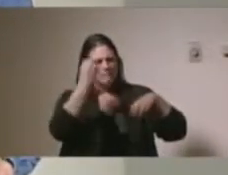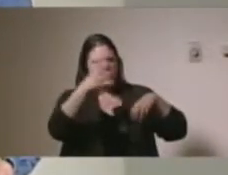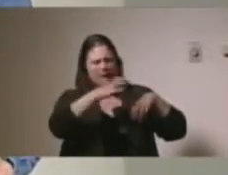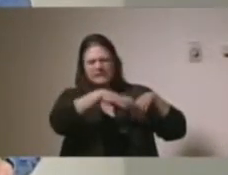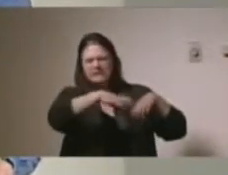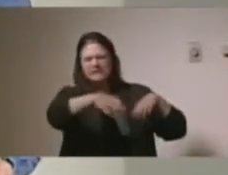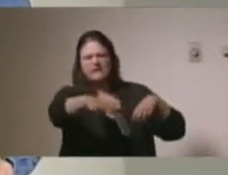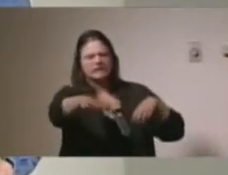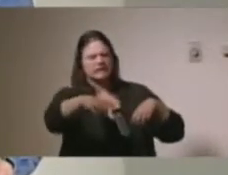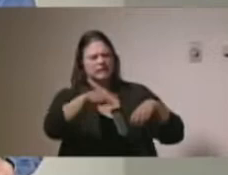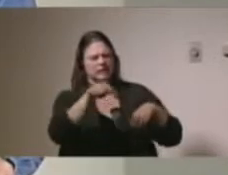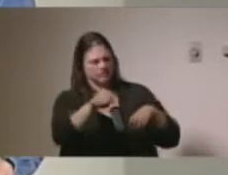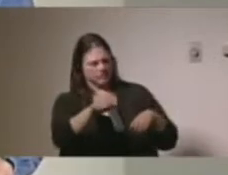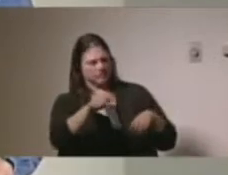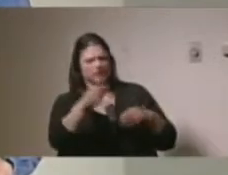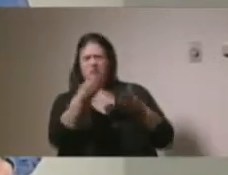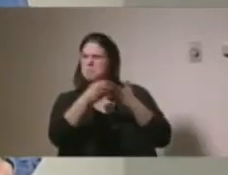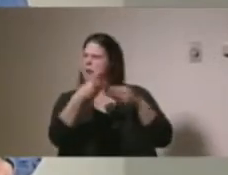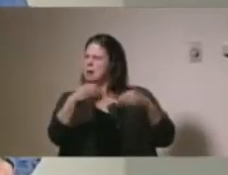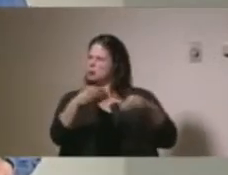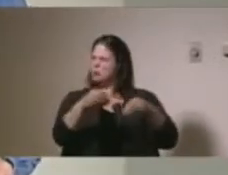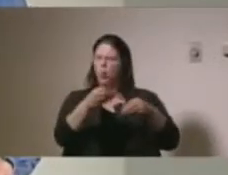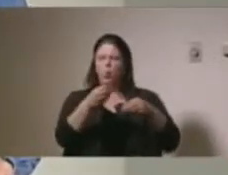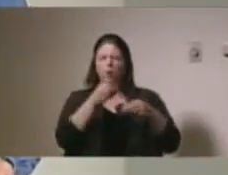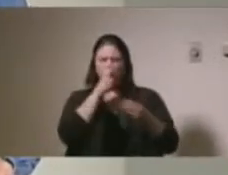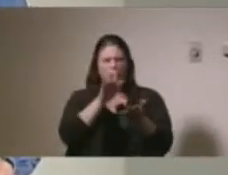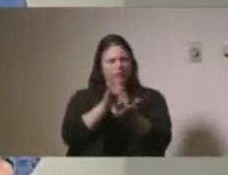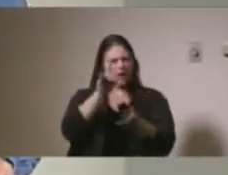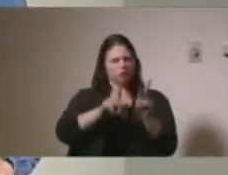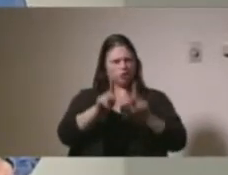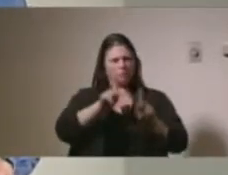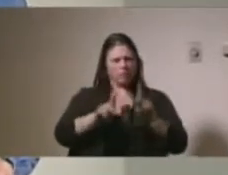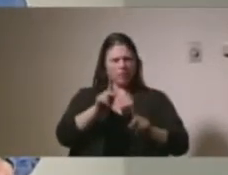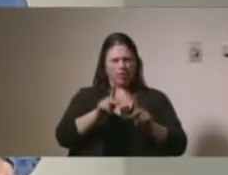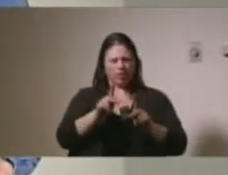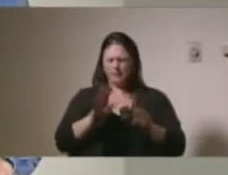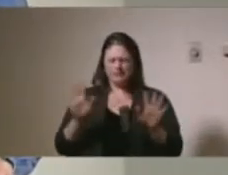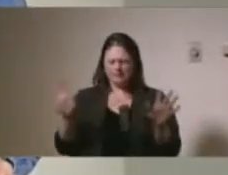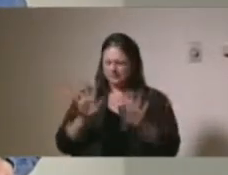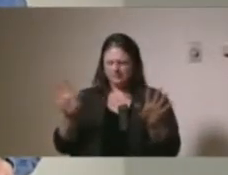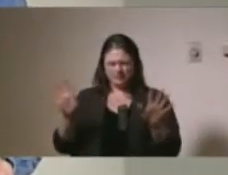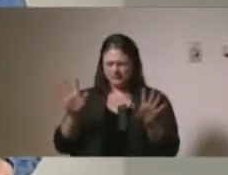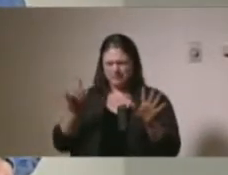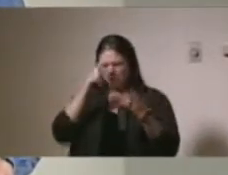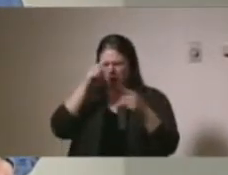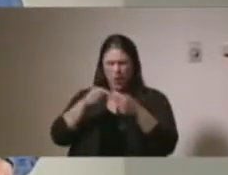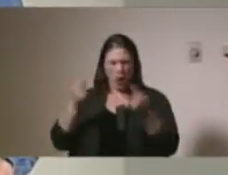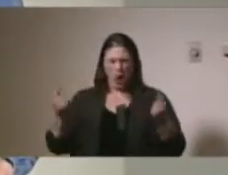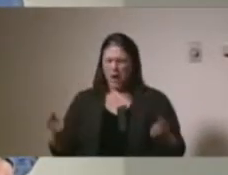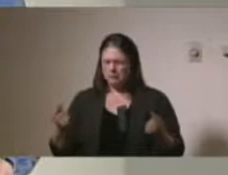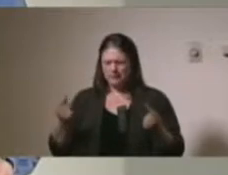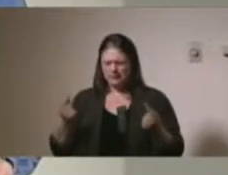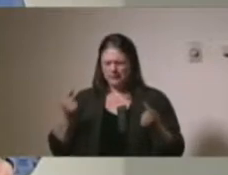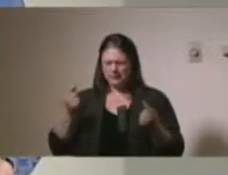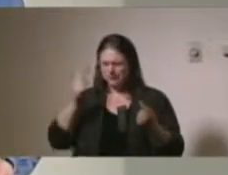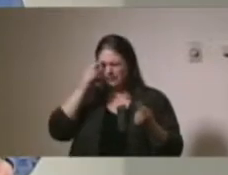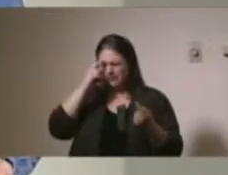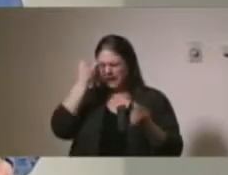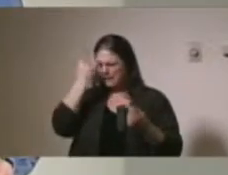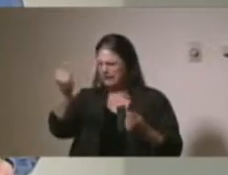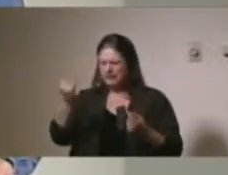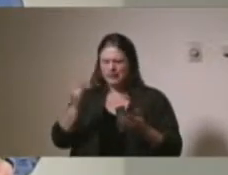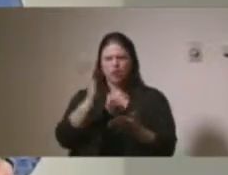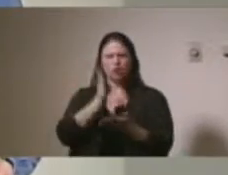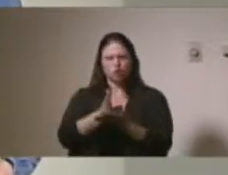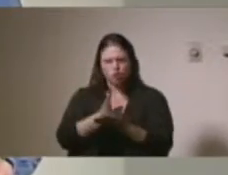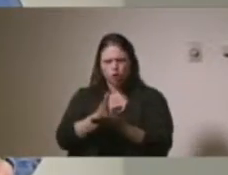example, and what we're going to suggest is that instead of actually going after the poverty community, let's sit down and have conversations, stop the